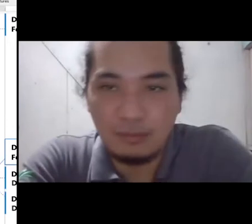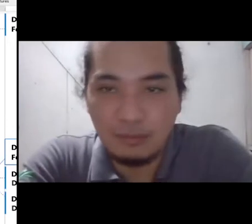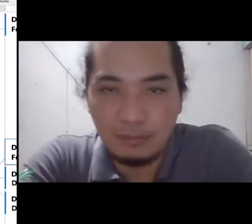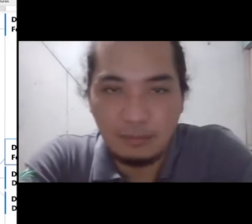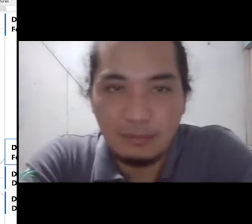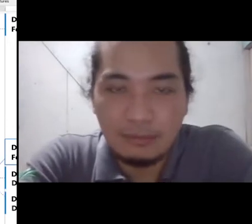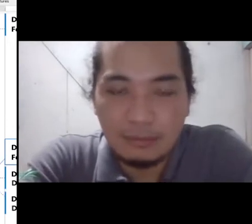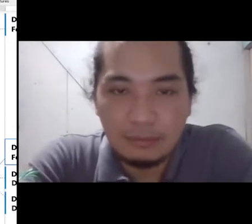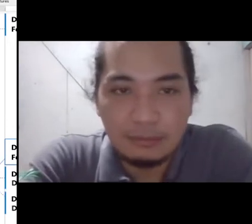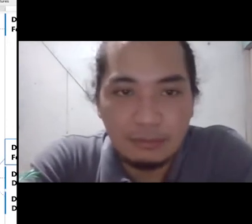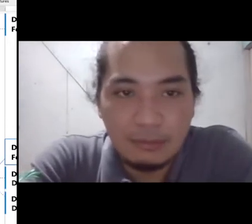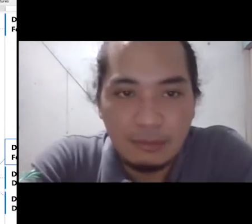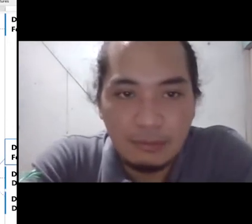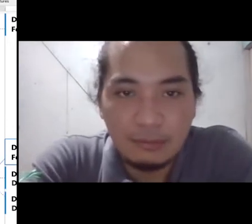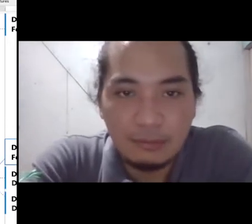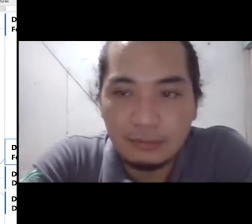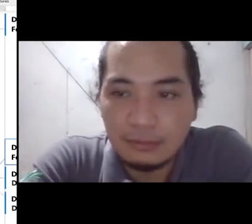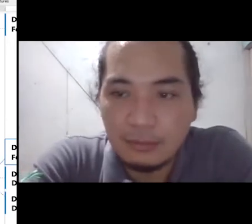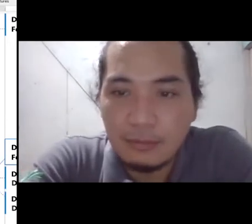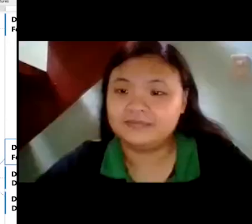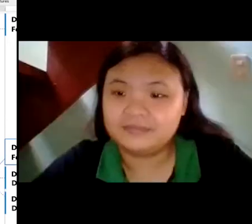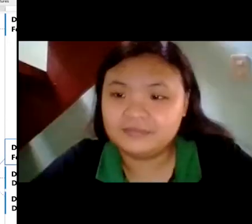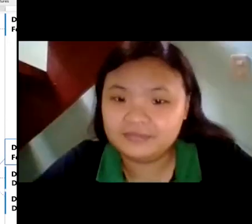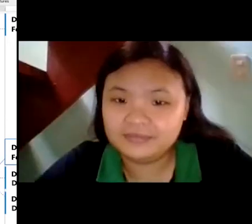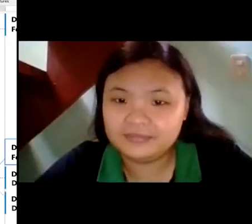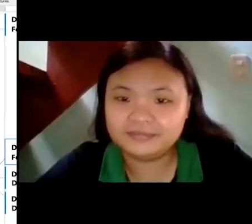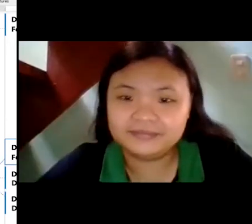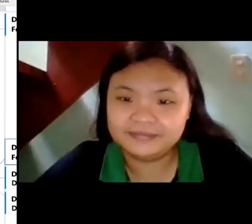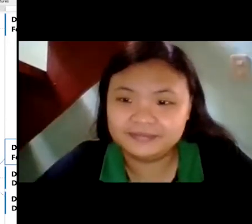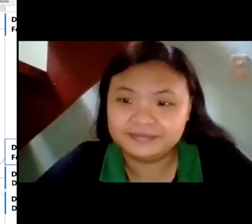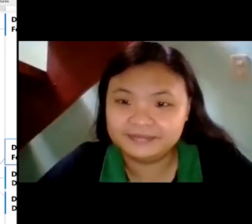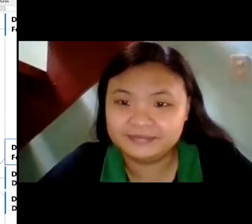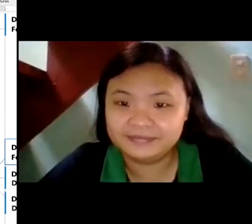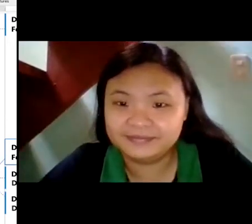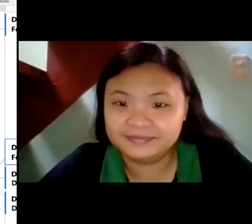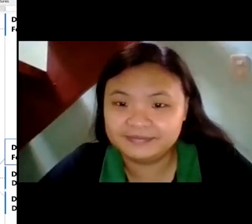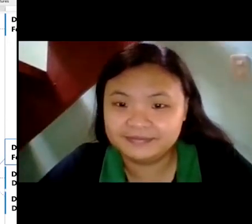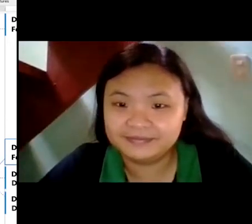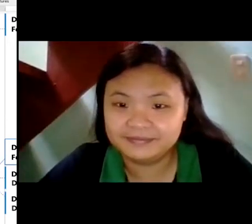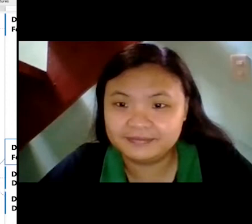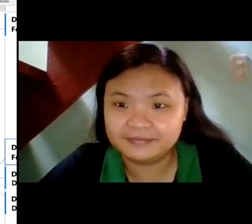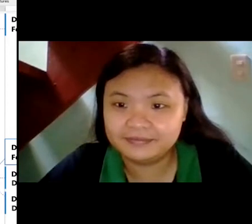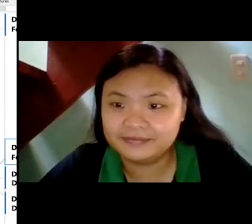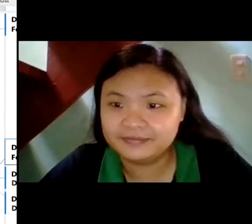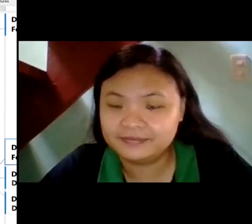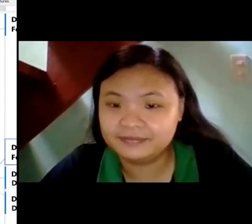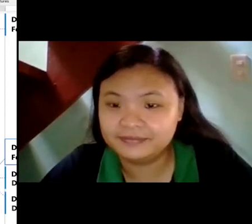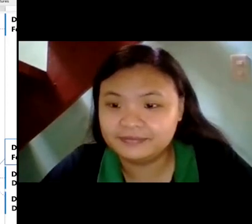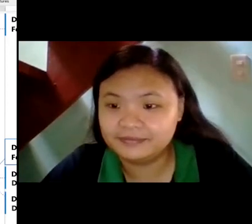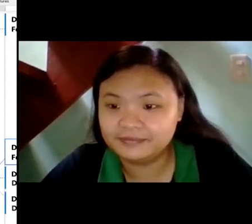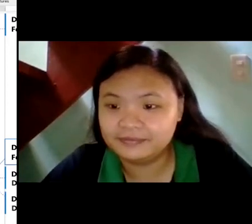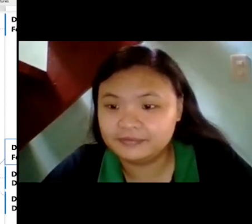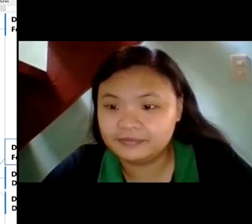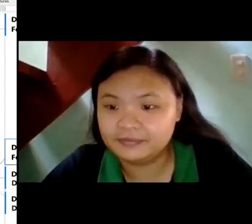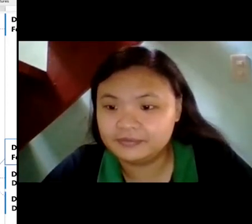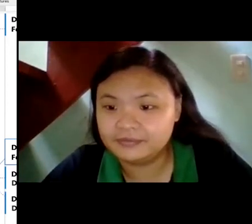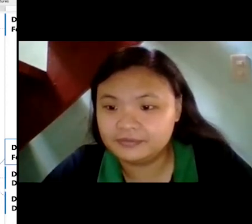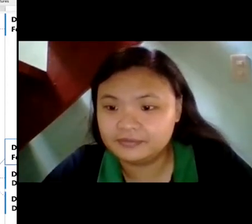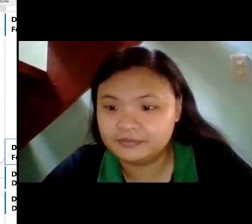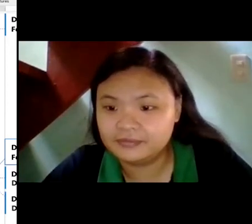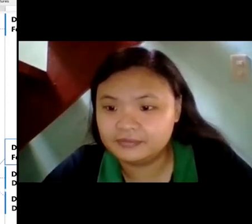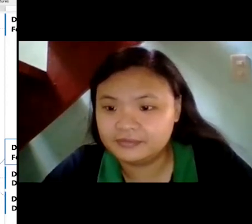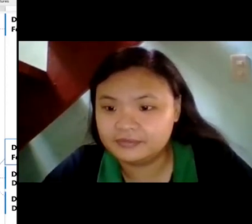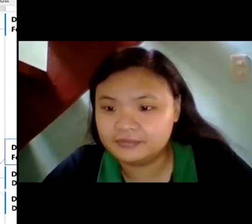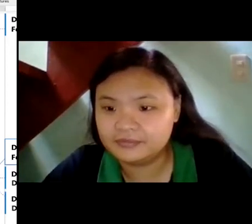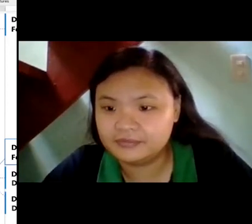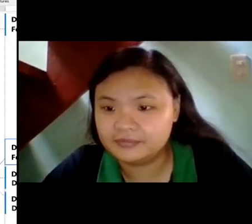other things as well. Okay. So just decide if it can be used outside of persons. Like,